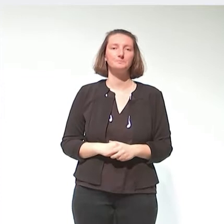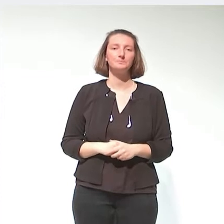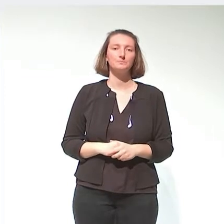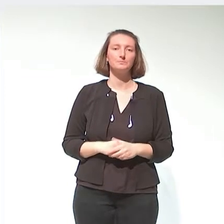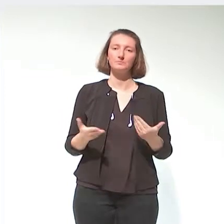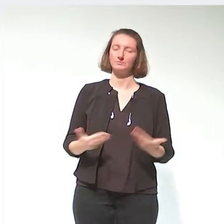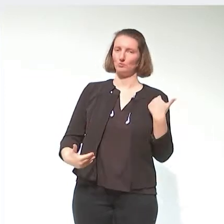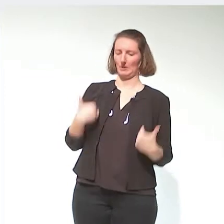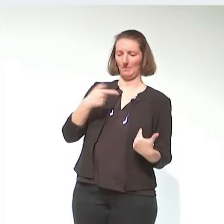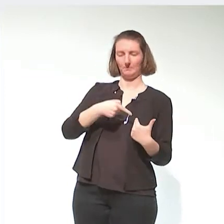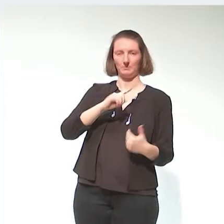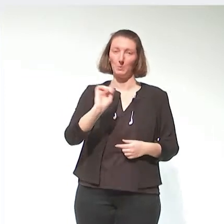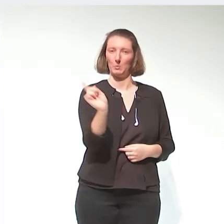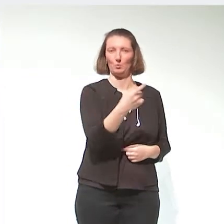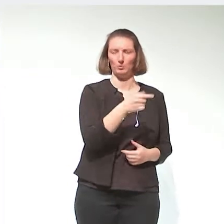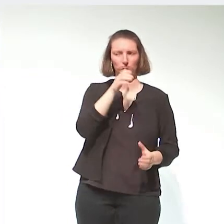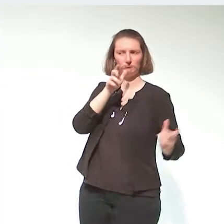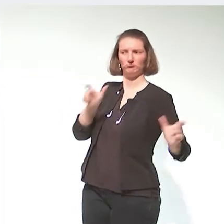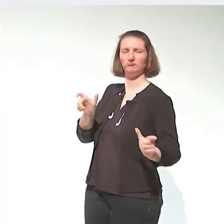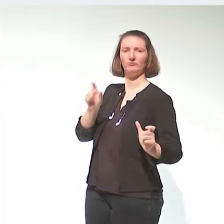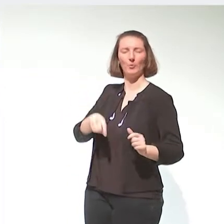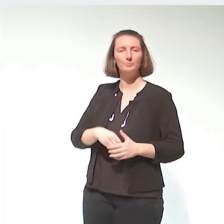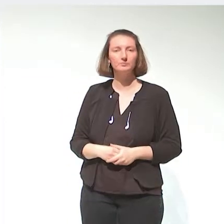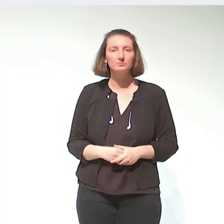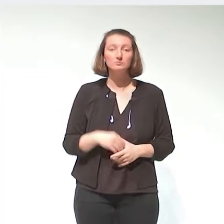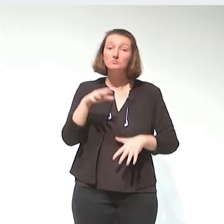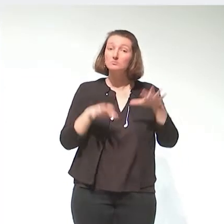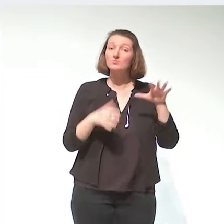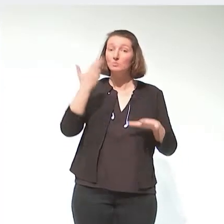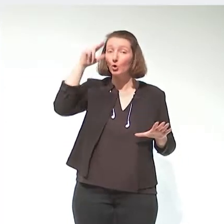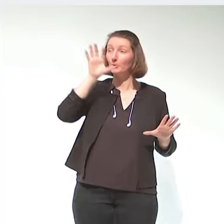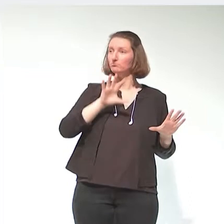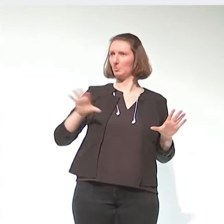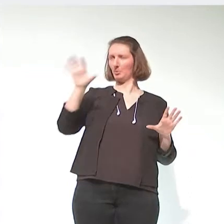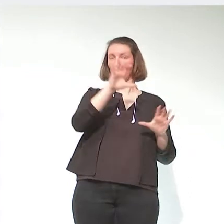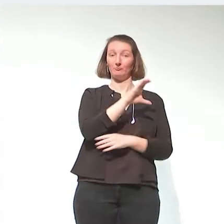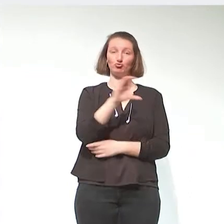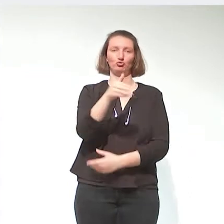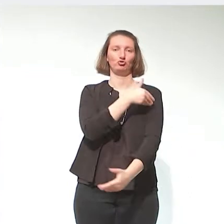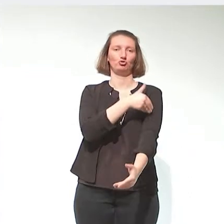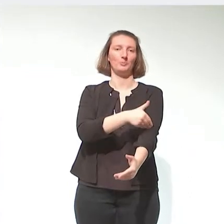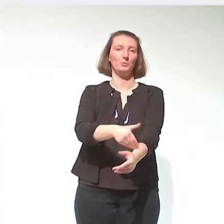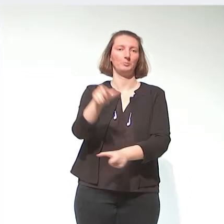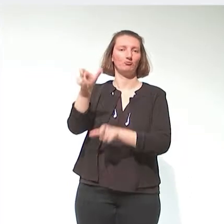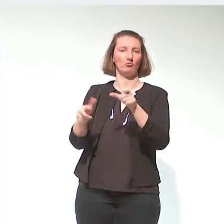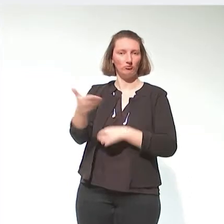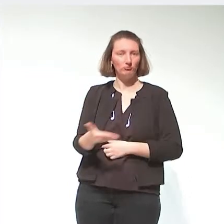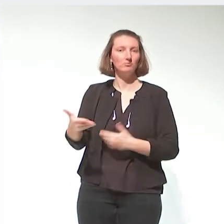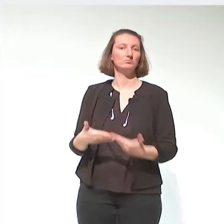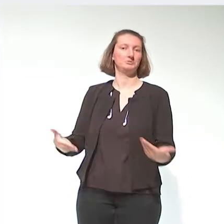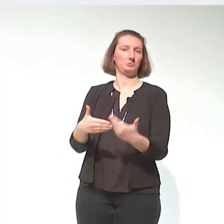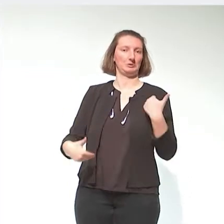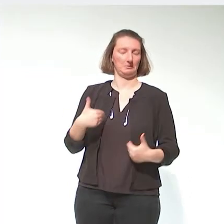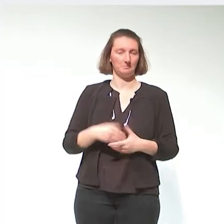advance this cause, which is everybody's business in the EU. More than ever, disability is everybody's business. In my country, which is